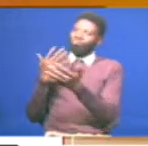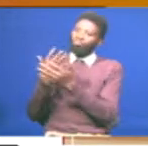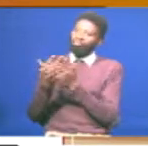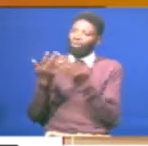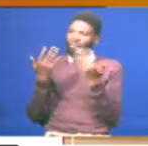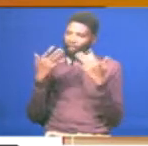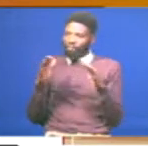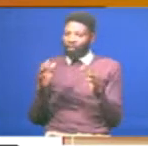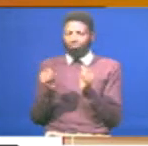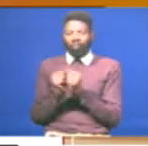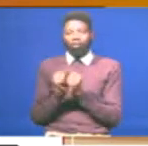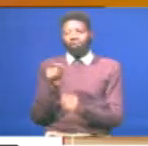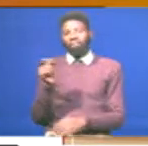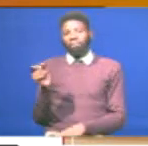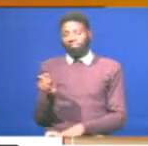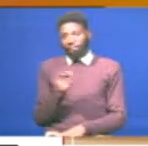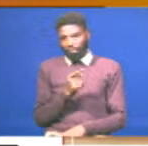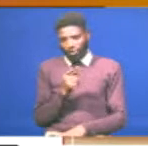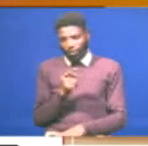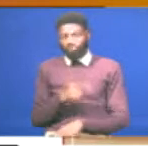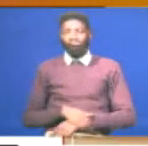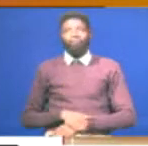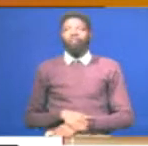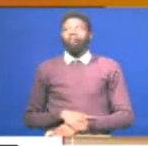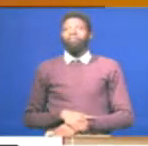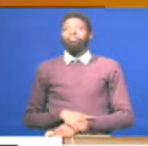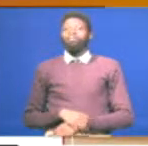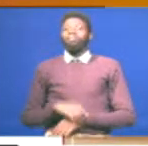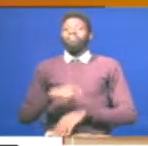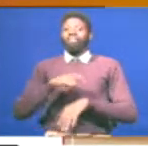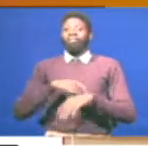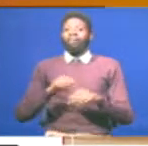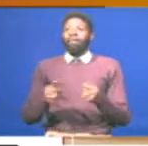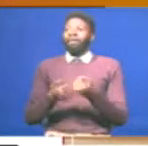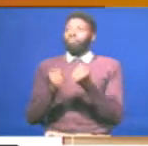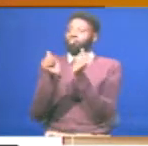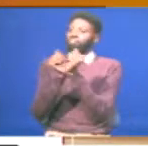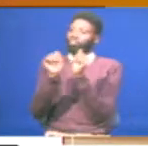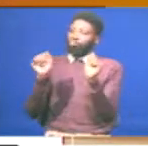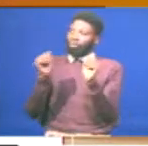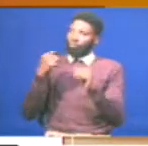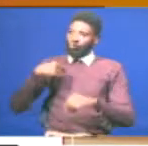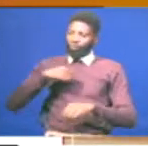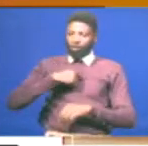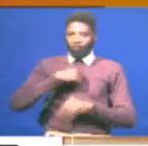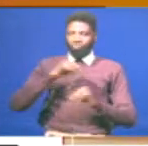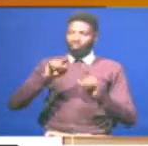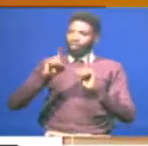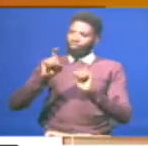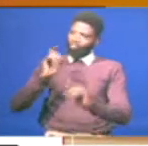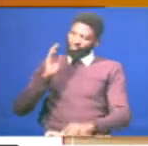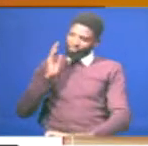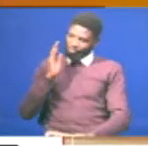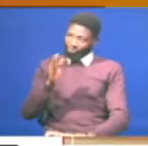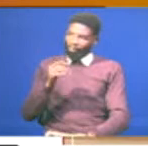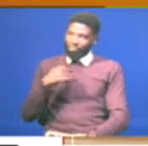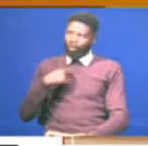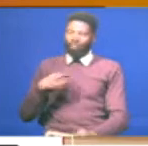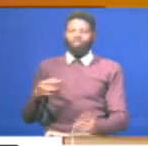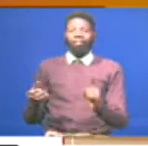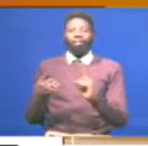months. And immediately we were released. We were put to do exams. I got an upper